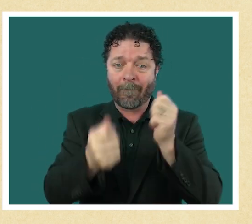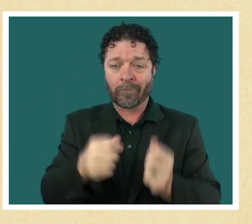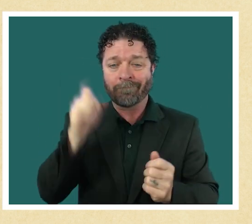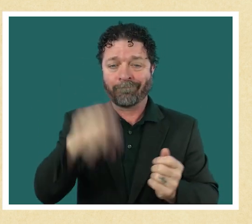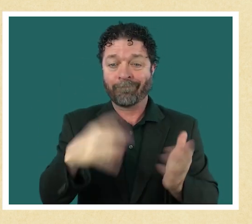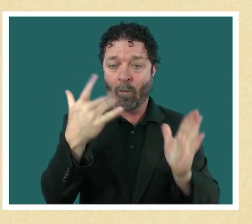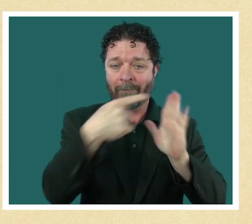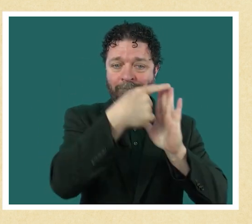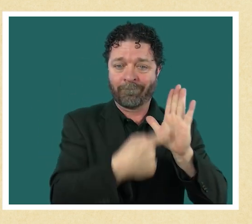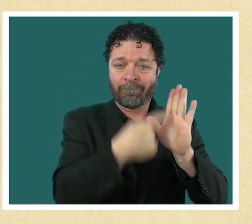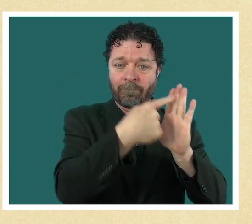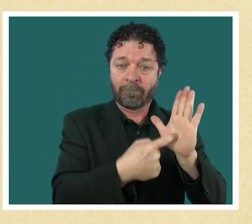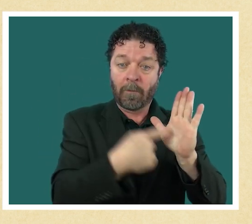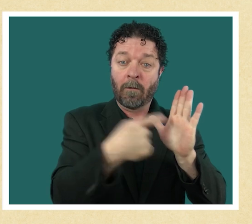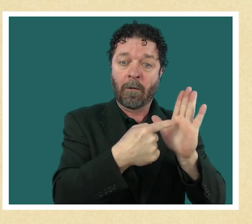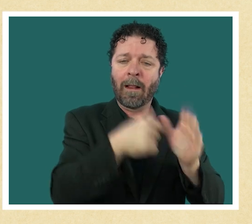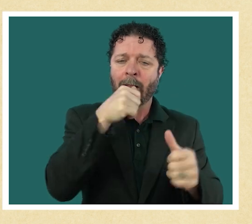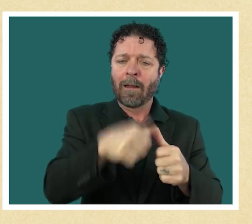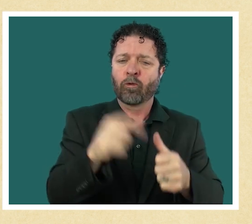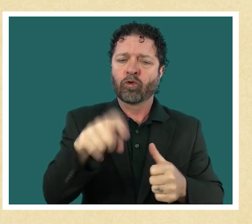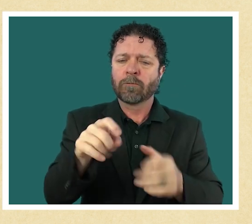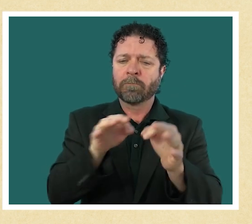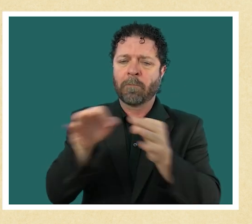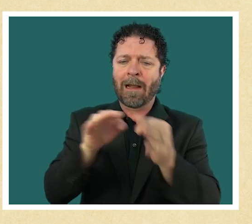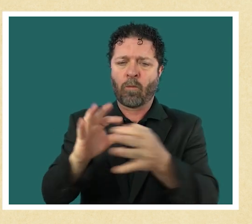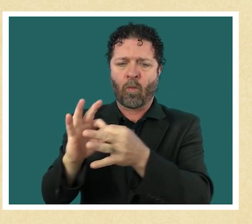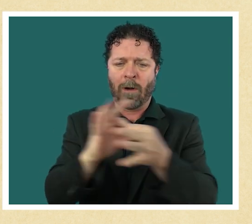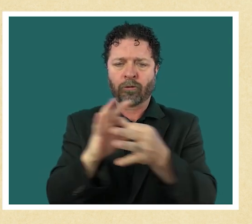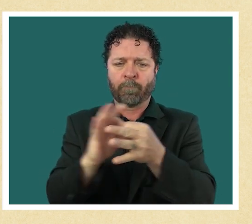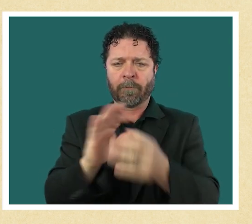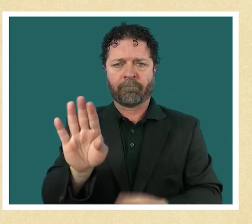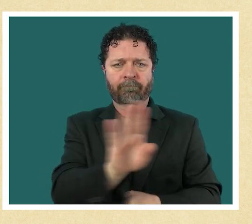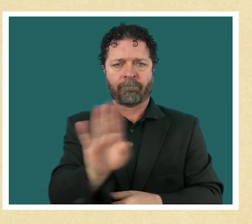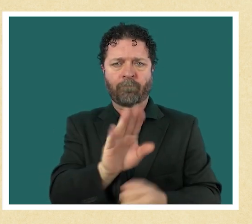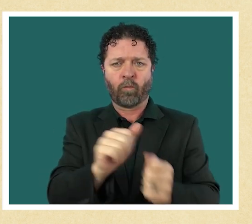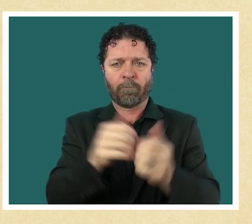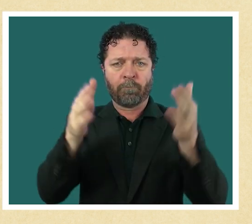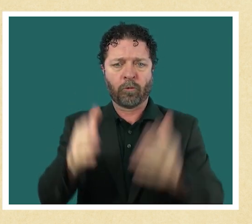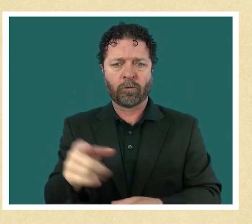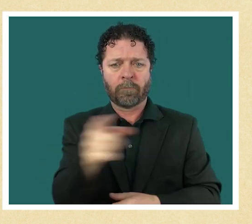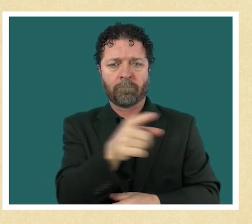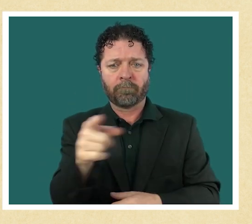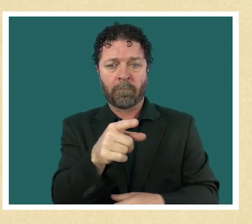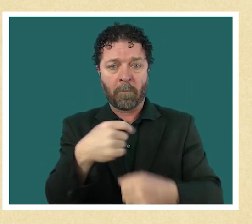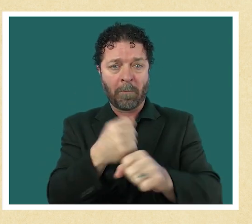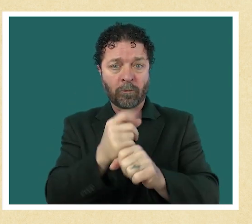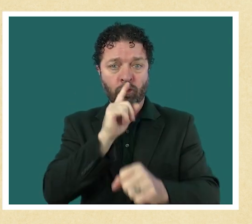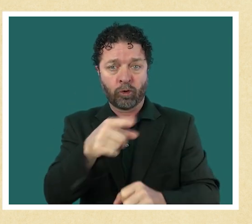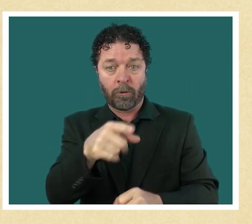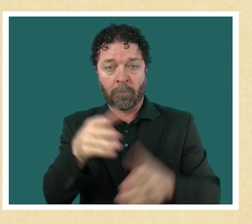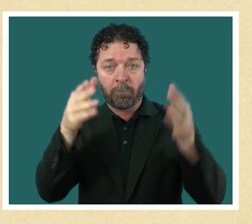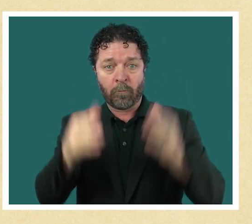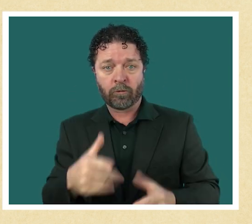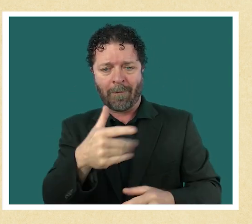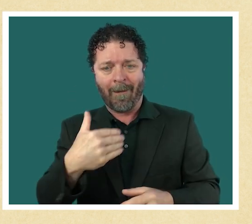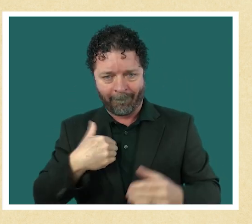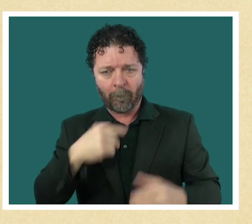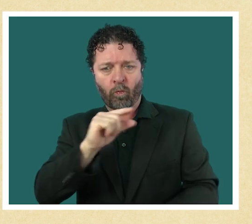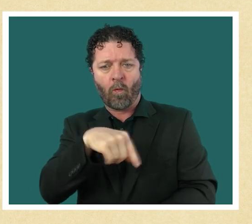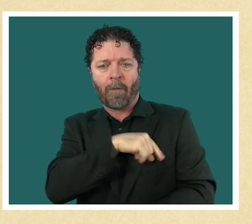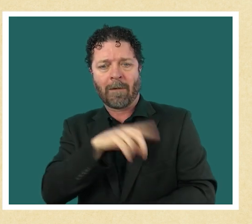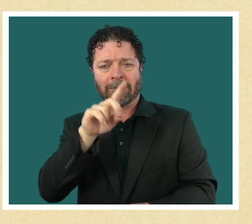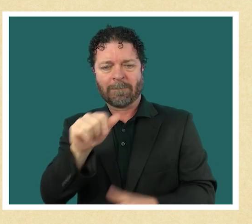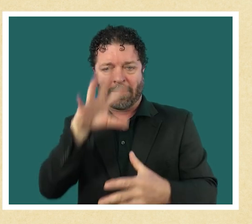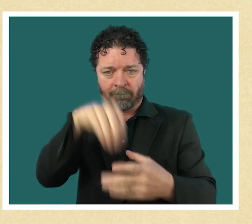the relationship to the person, state that the person has a qualifying disability, describe the